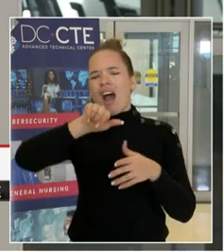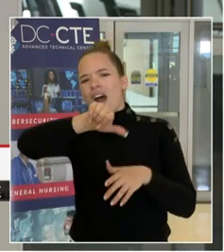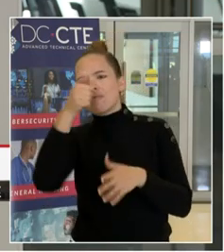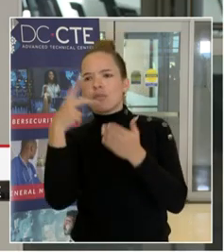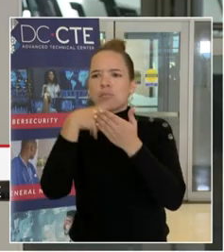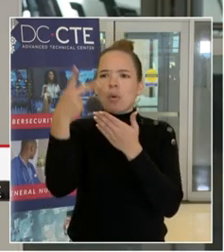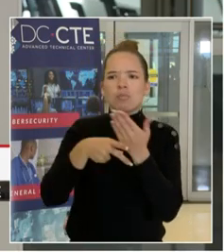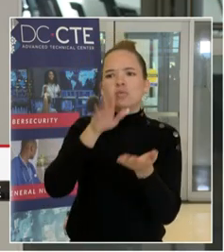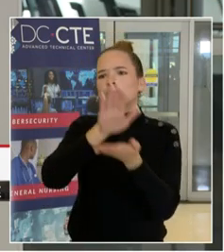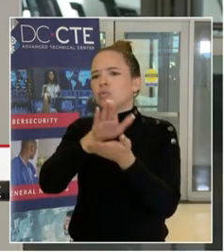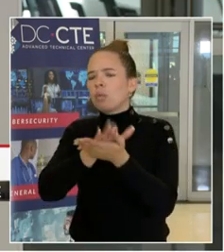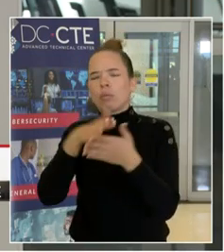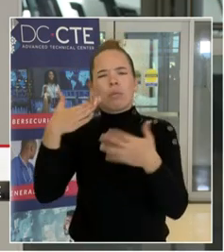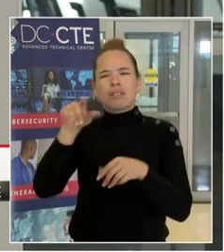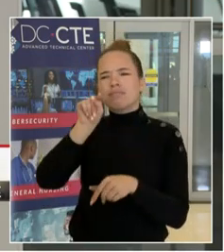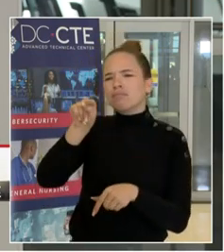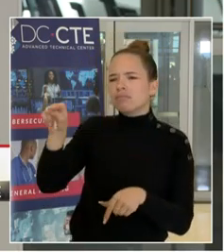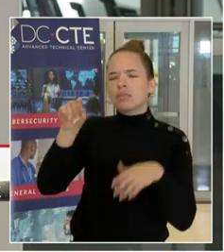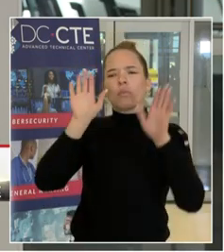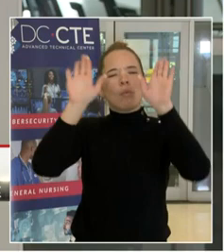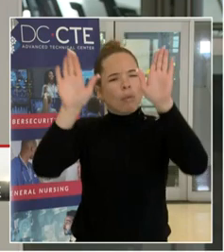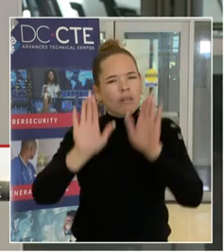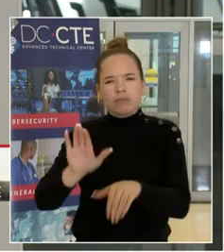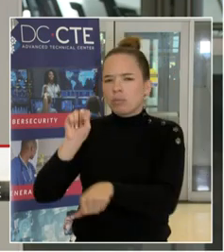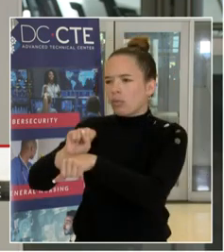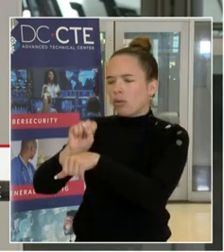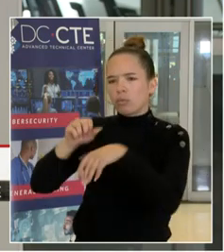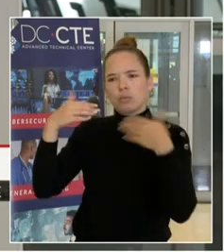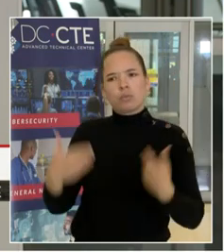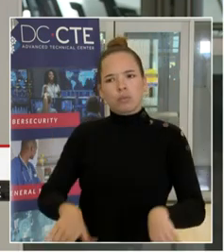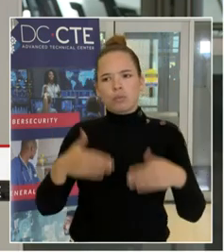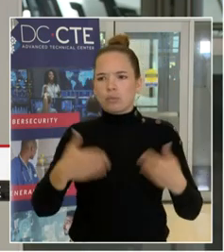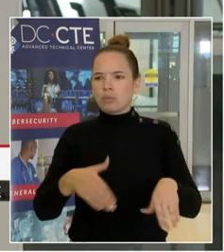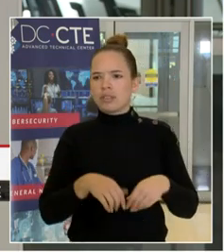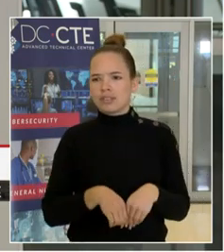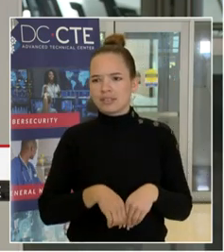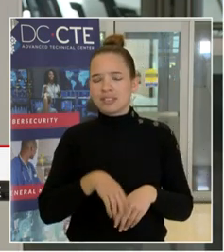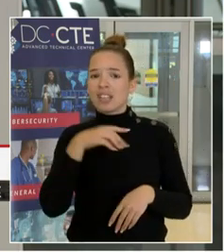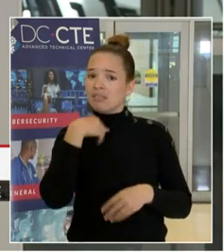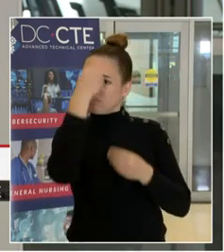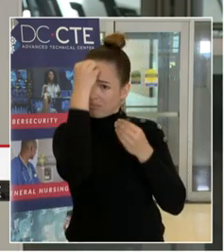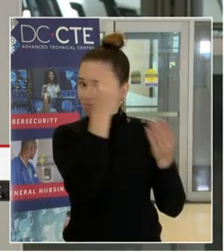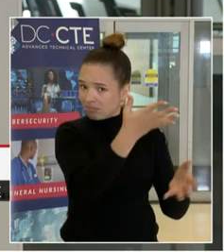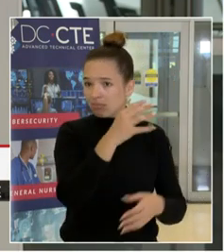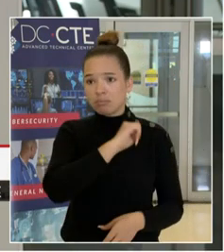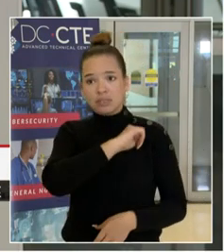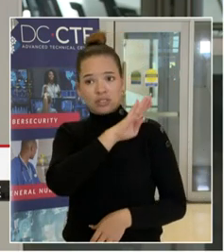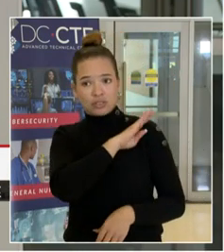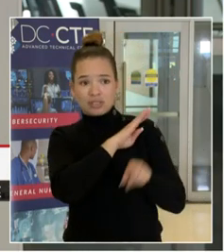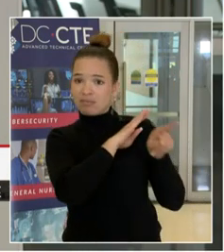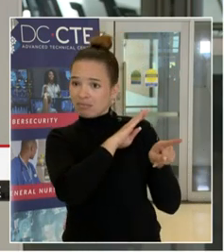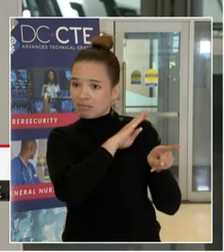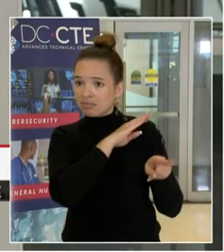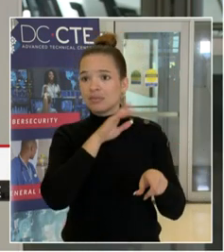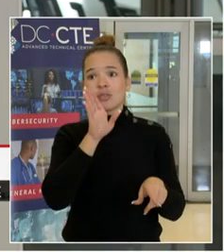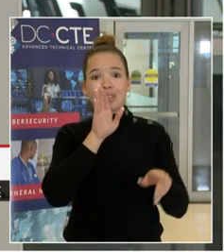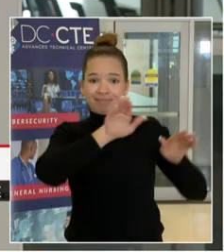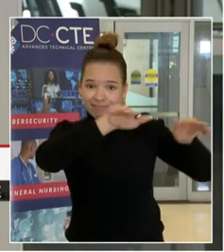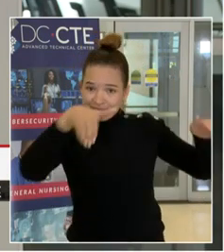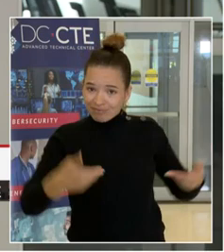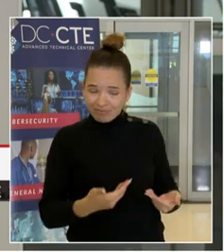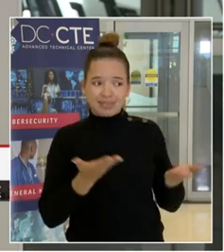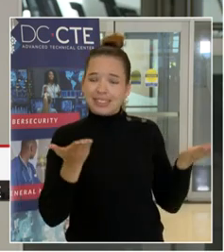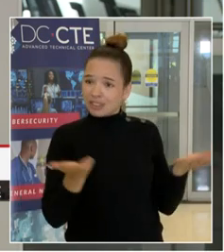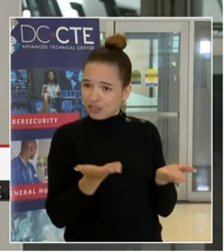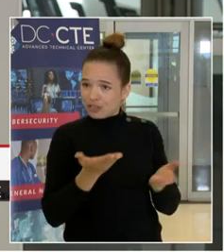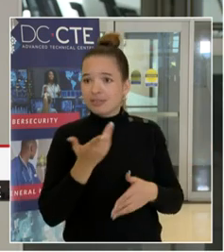so pleased to have you here today. And to introduce you, I am very proud to introduce Krista Cummings, who is